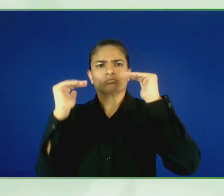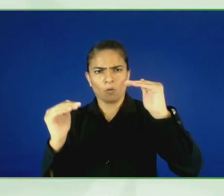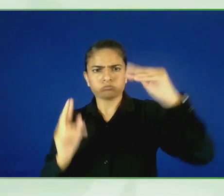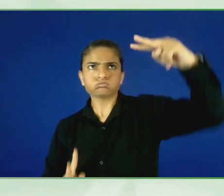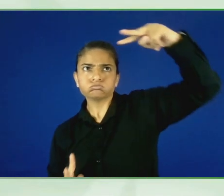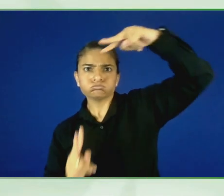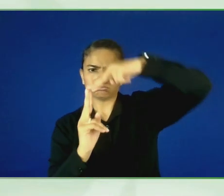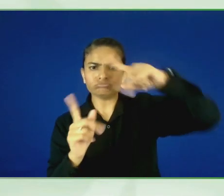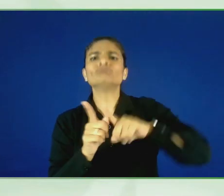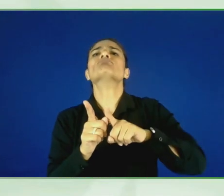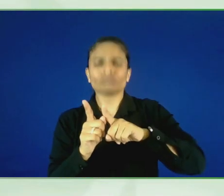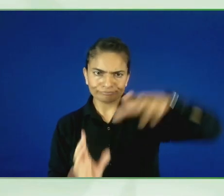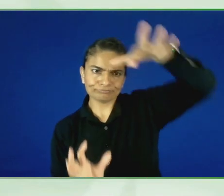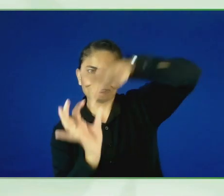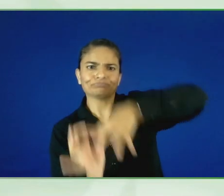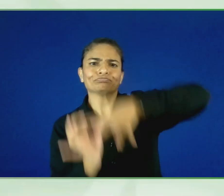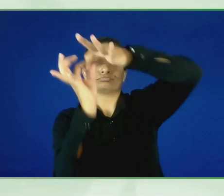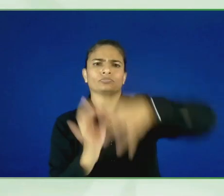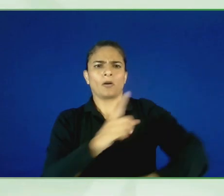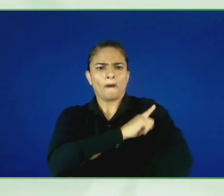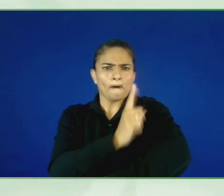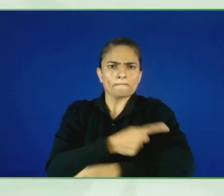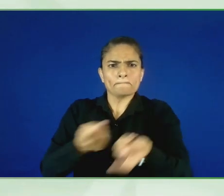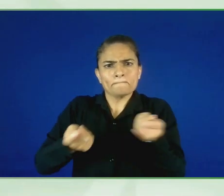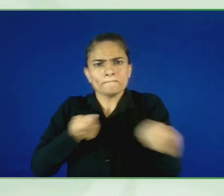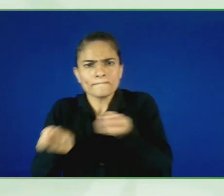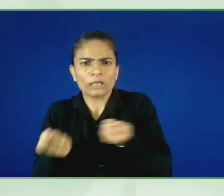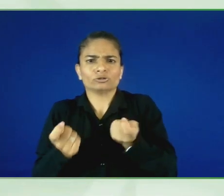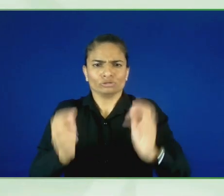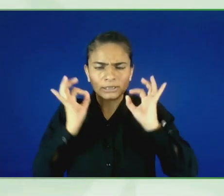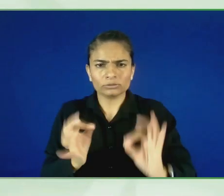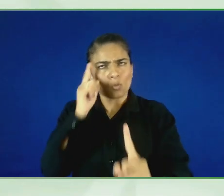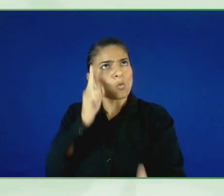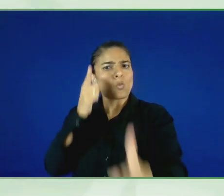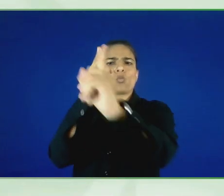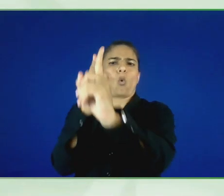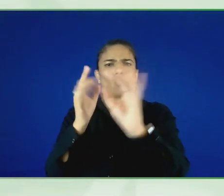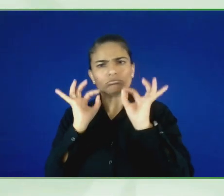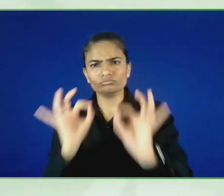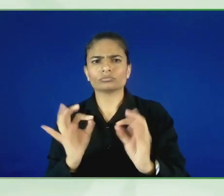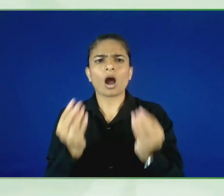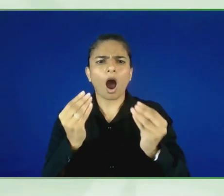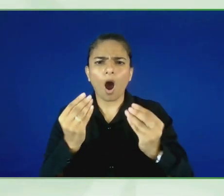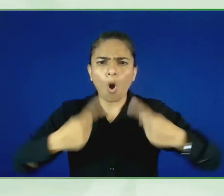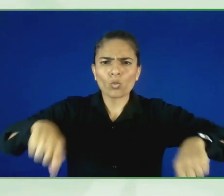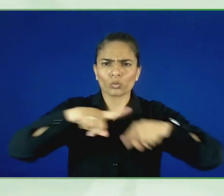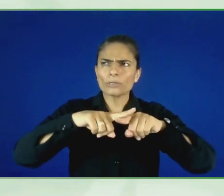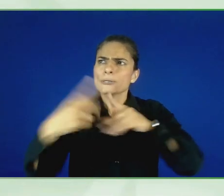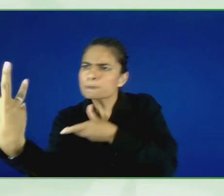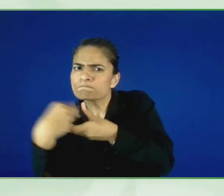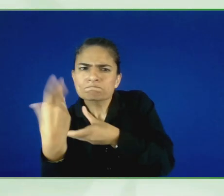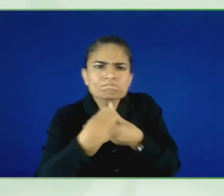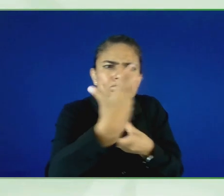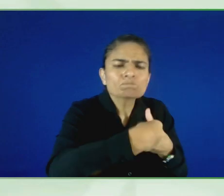inclusion practices into your business governance, procurement, experiences, and ultimately the daily